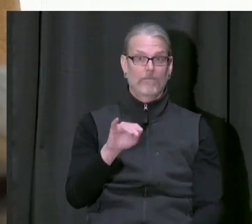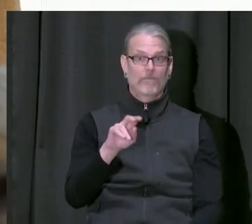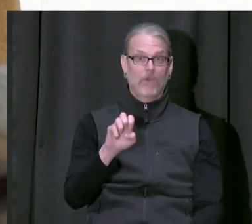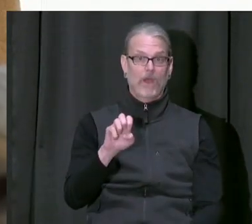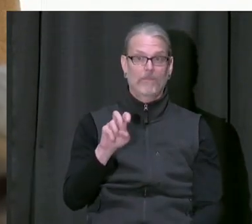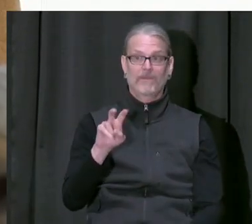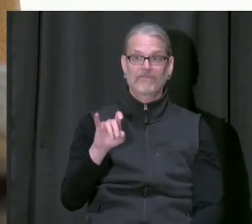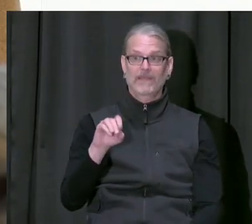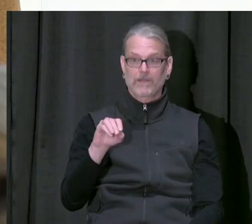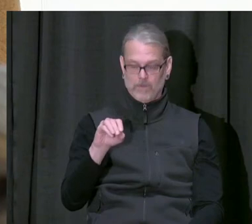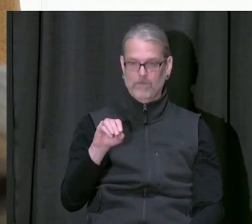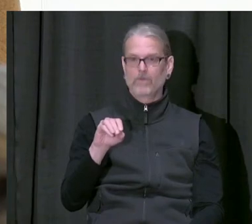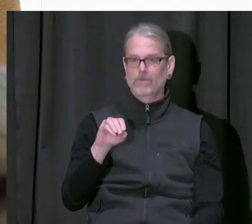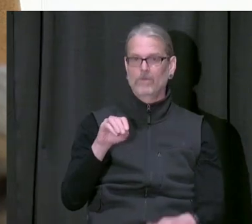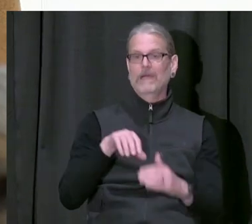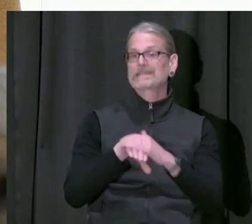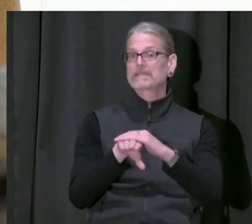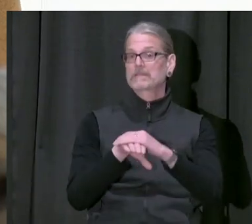what accessibility